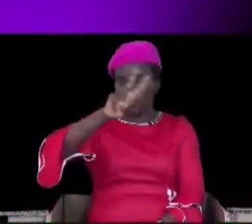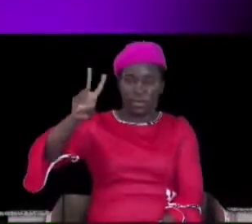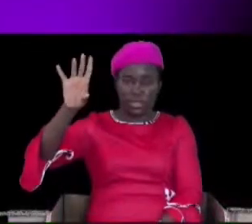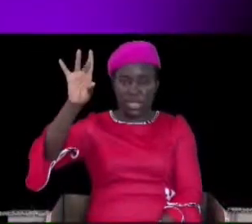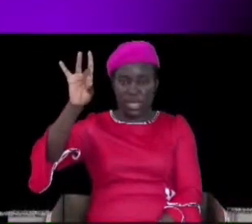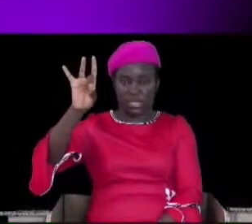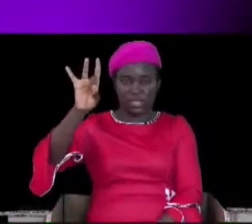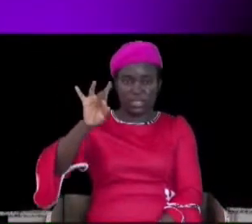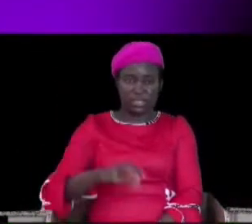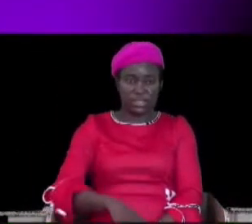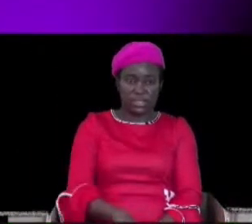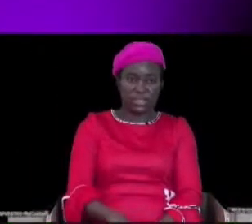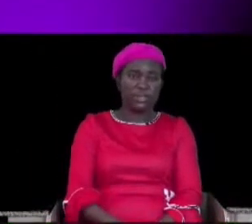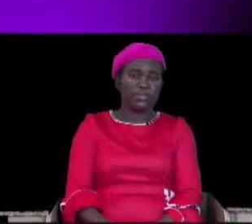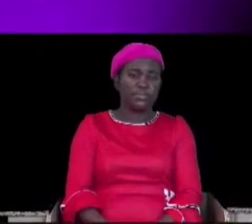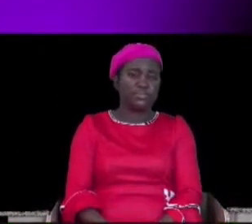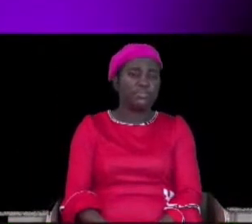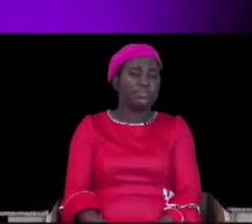3:8.